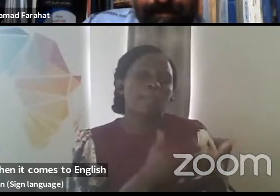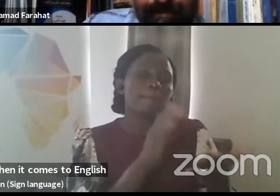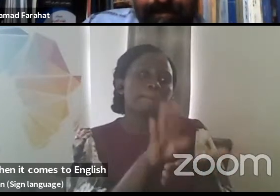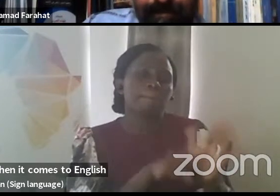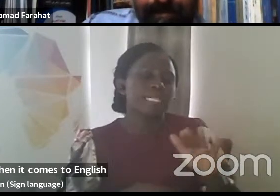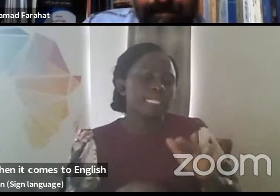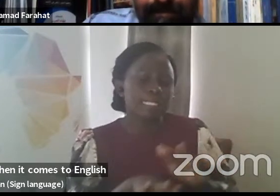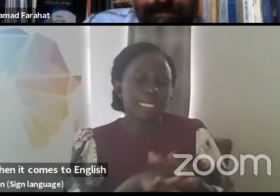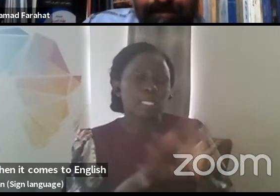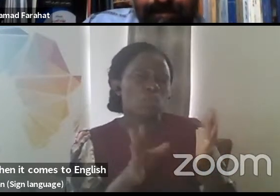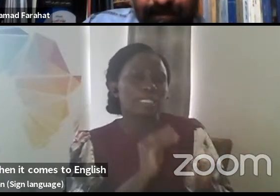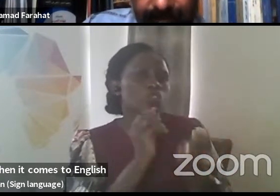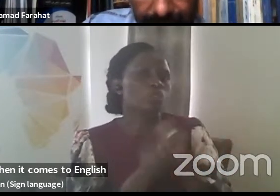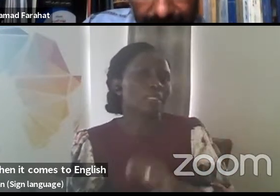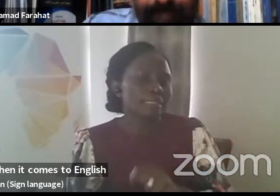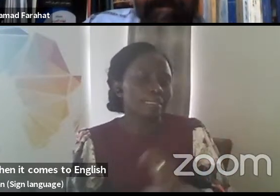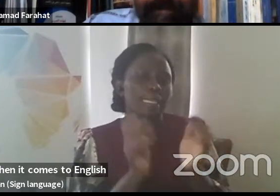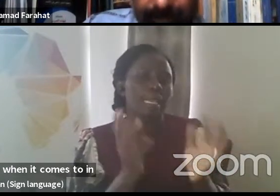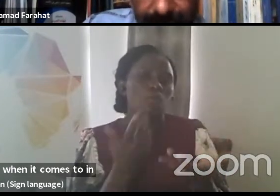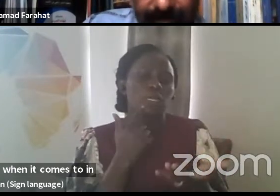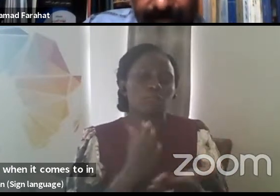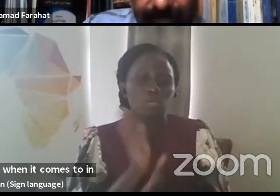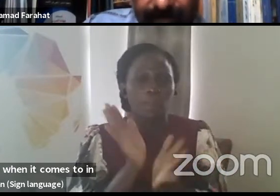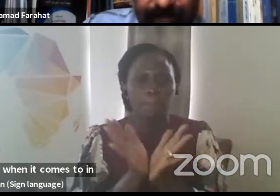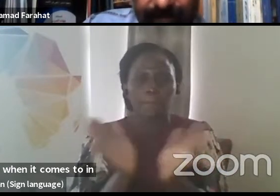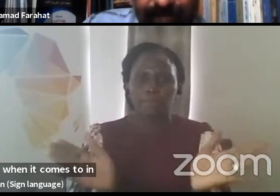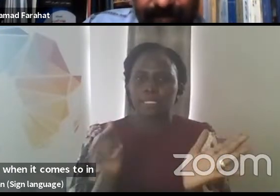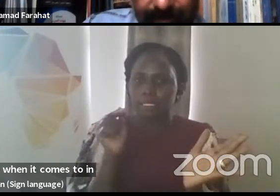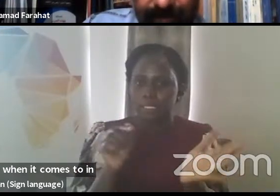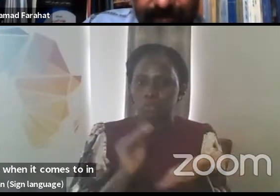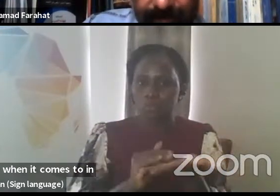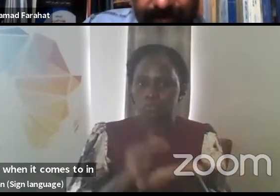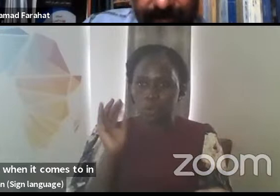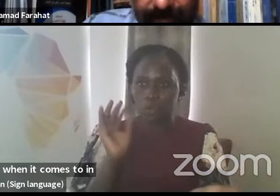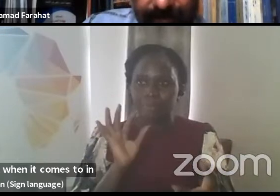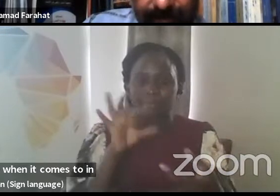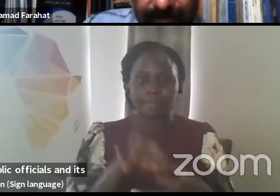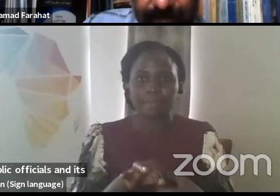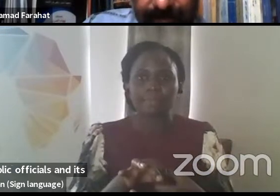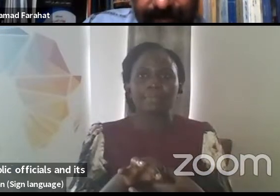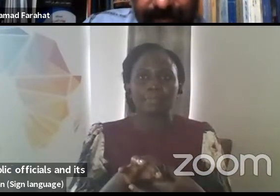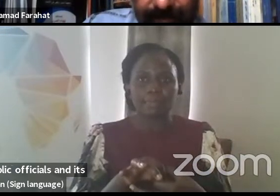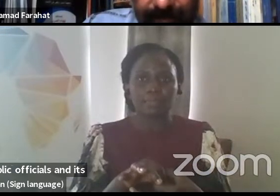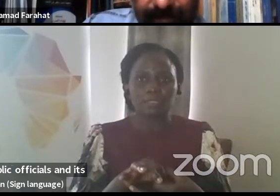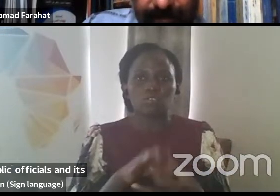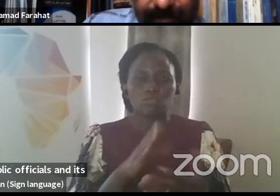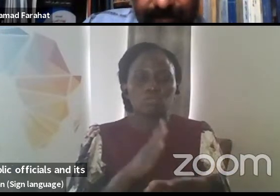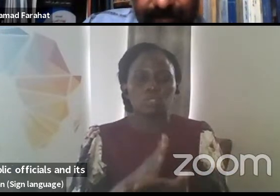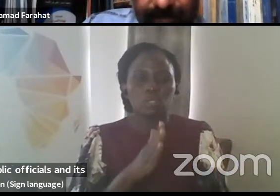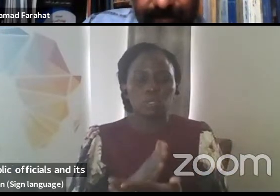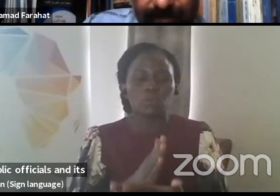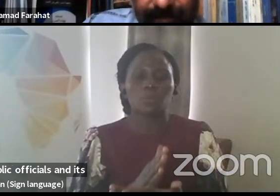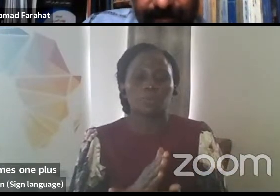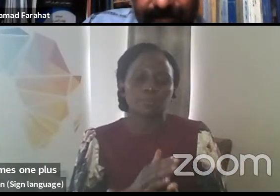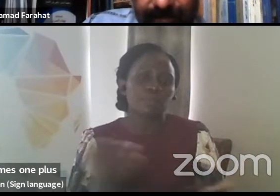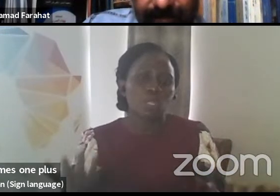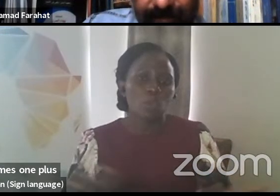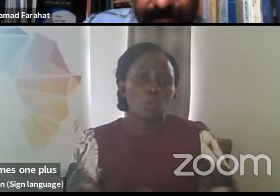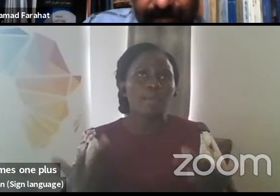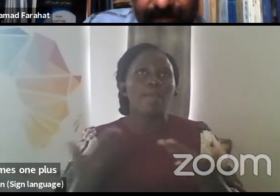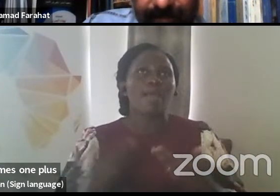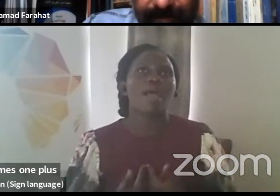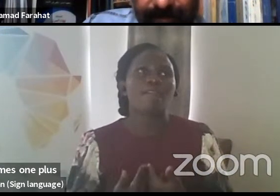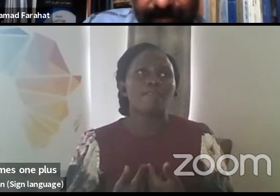relation to like insulting public officials and its relation with freedoms. One judge had